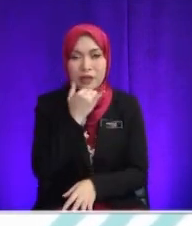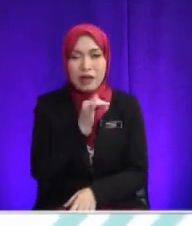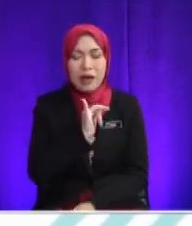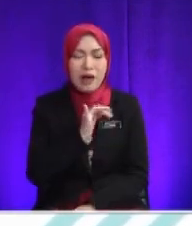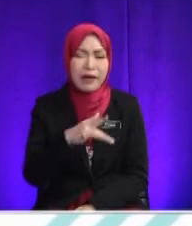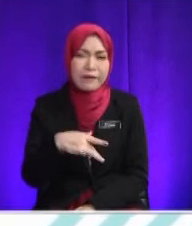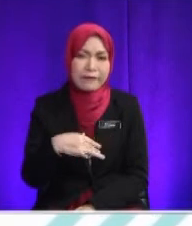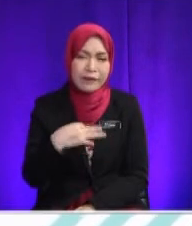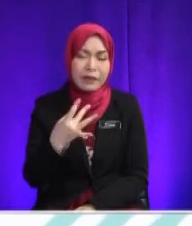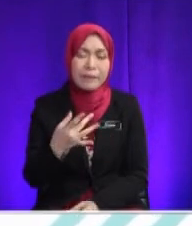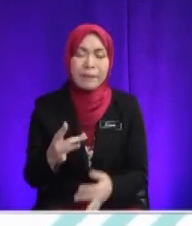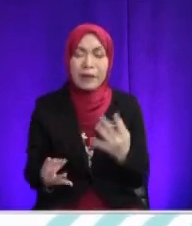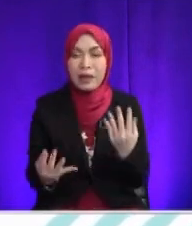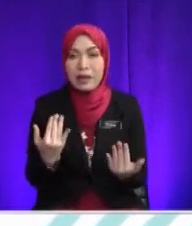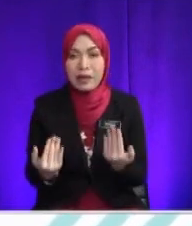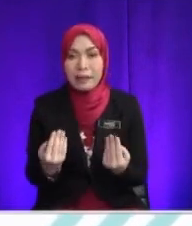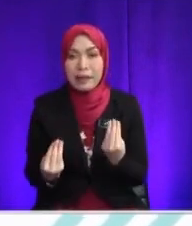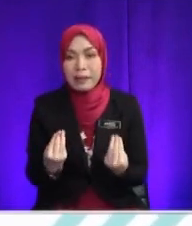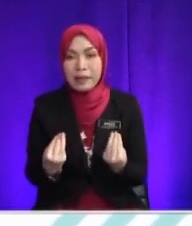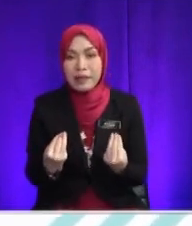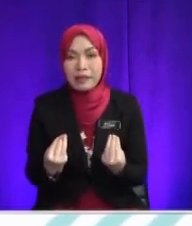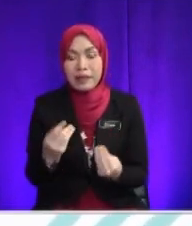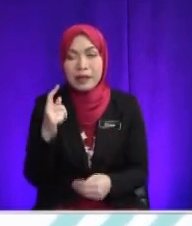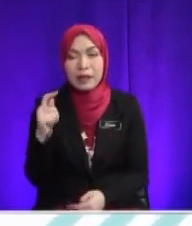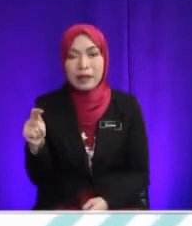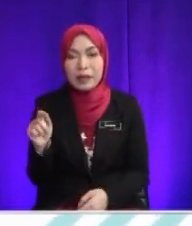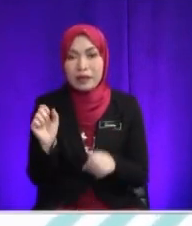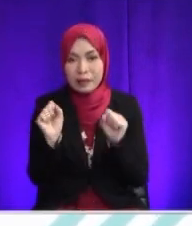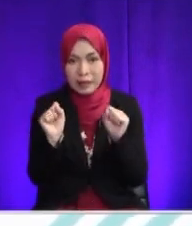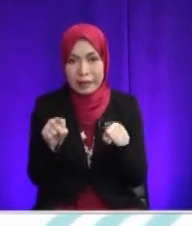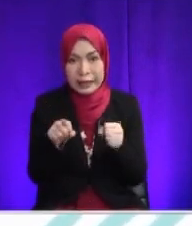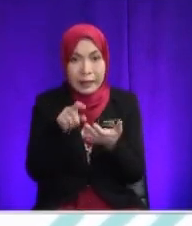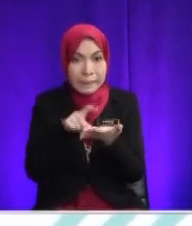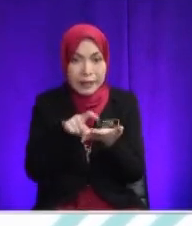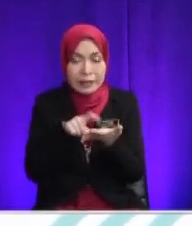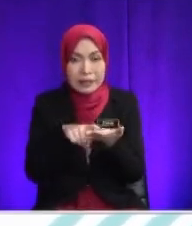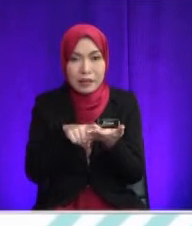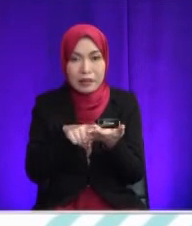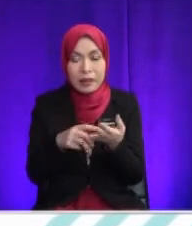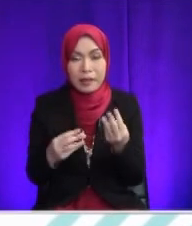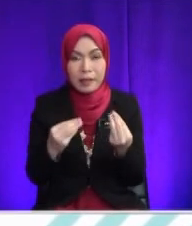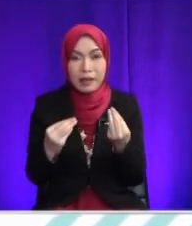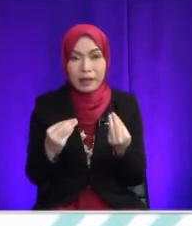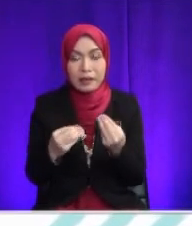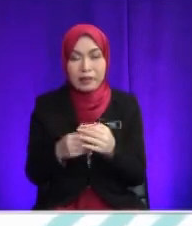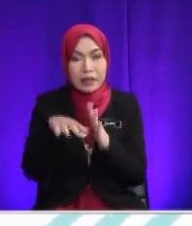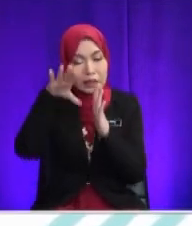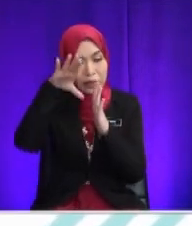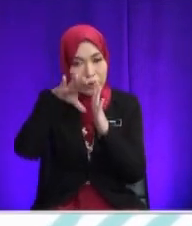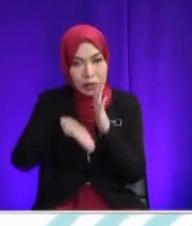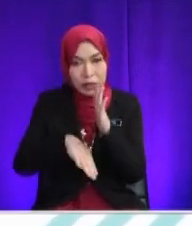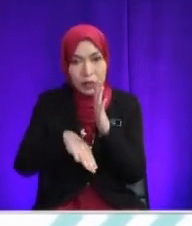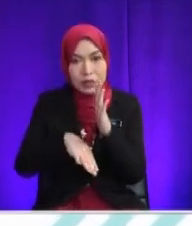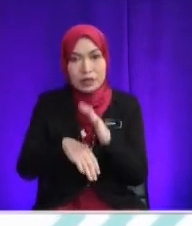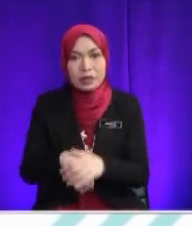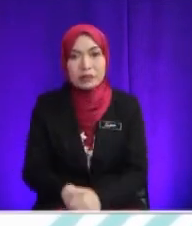the sentence. I expect it will be increased to 15 or even 20 years, perhaps. Well, I certainly hope